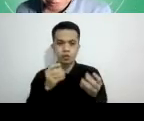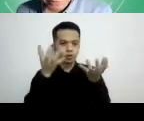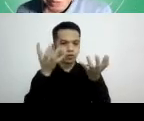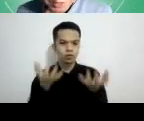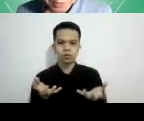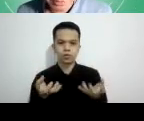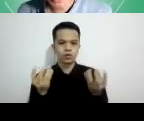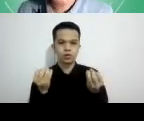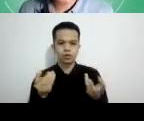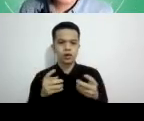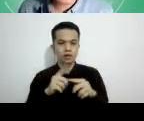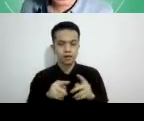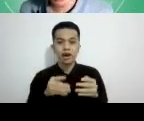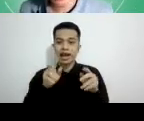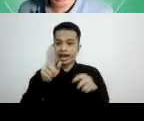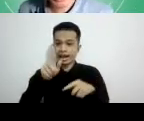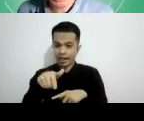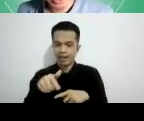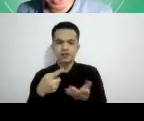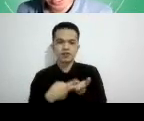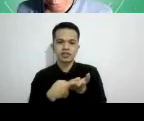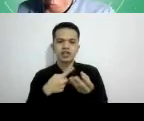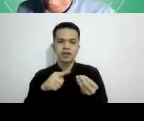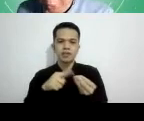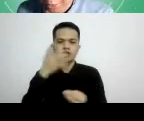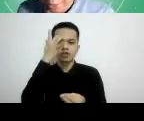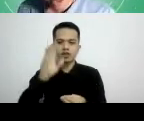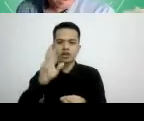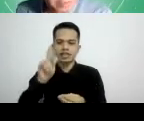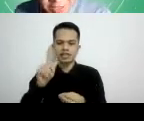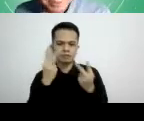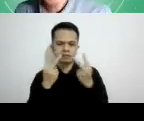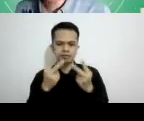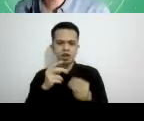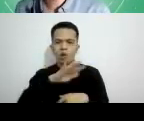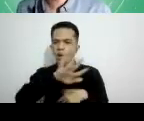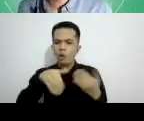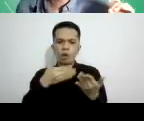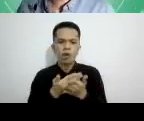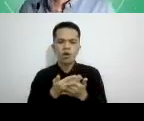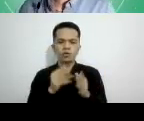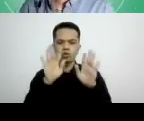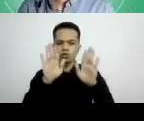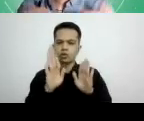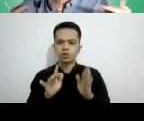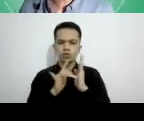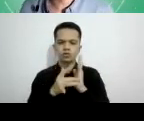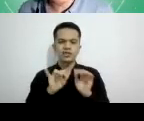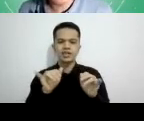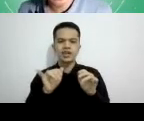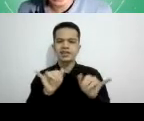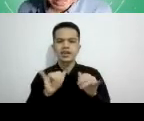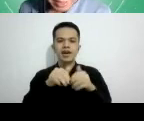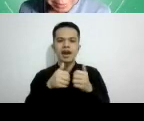when we resume on this break, we're going to discuss now smart cities. And we're going to look at all of these amazing technologies and how they're applying on a city